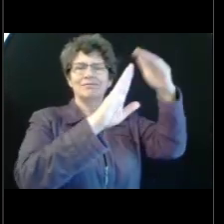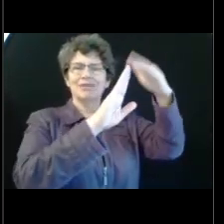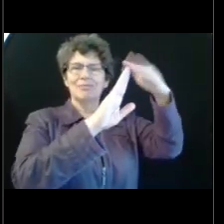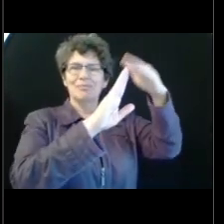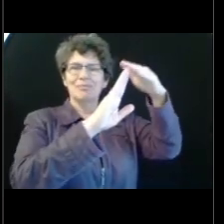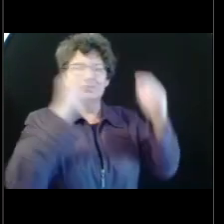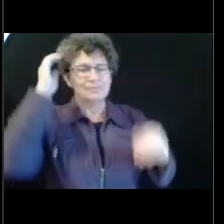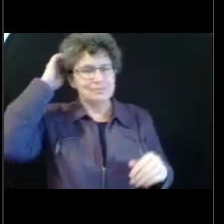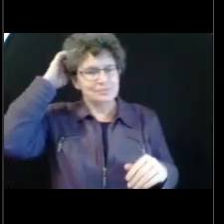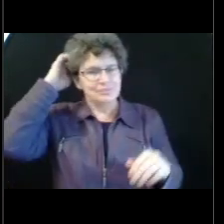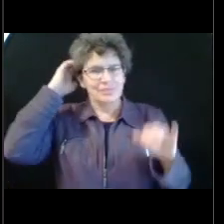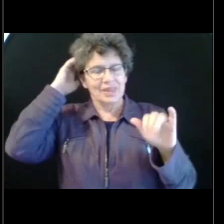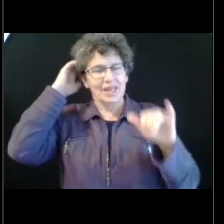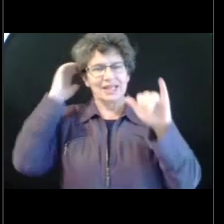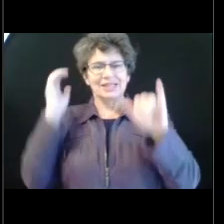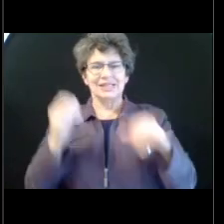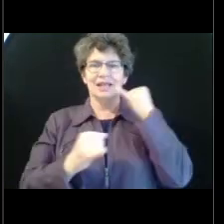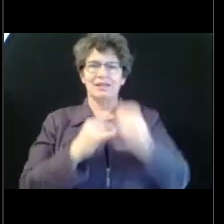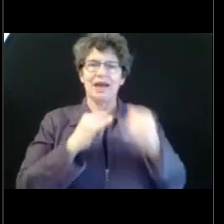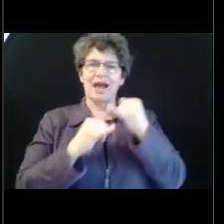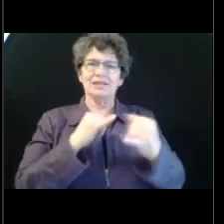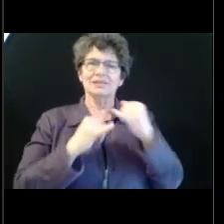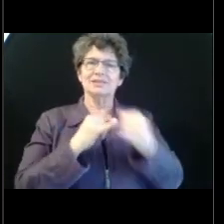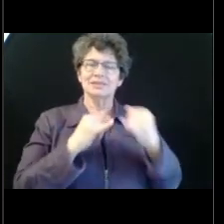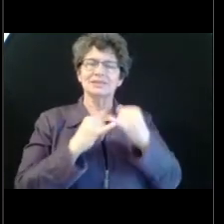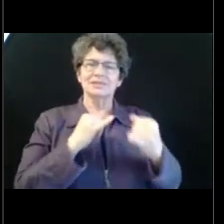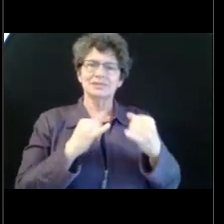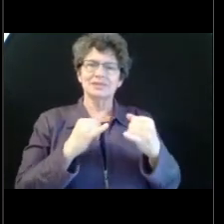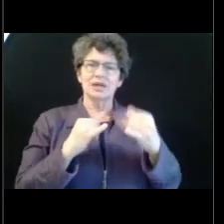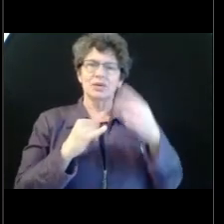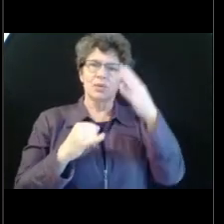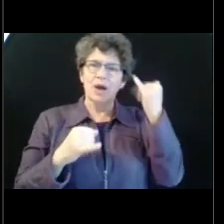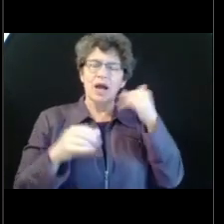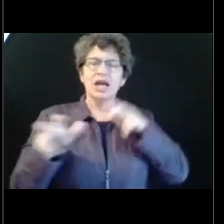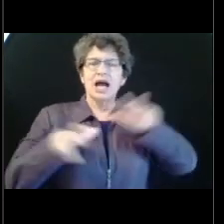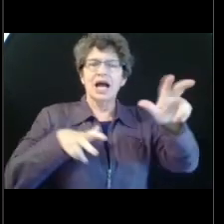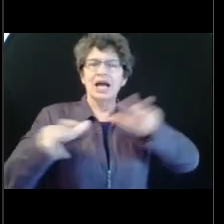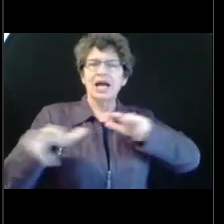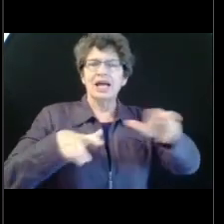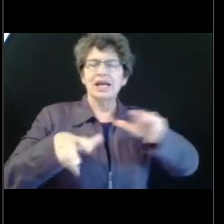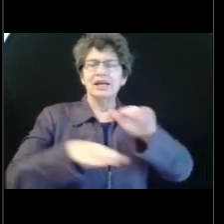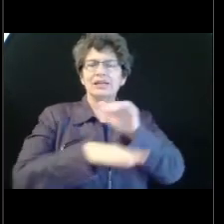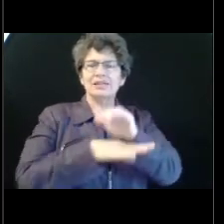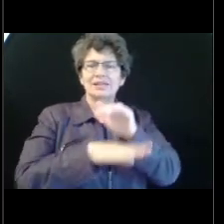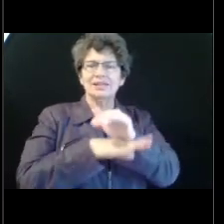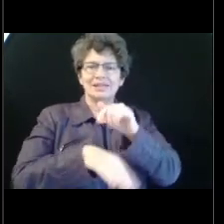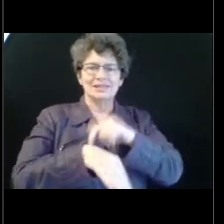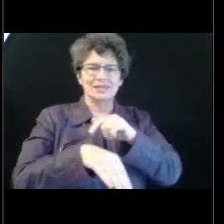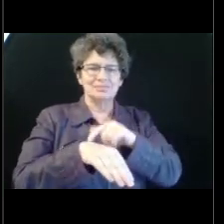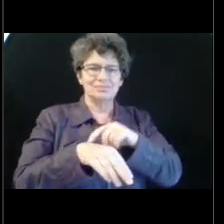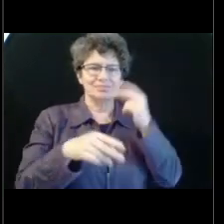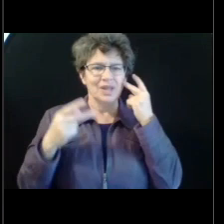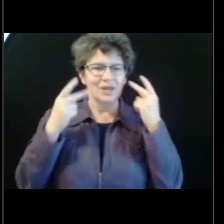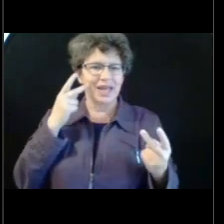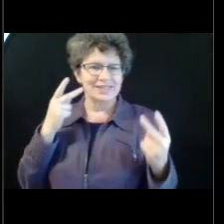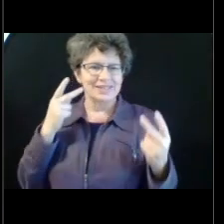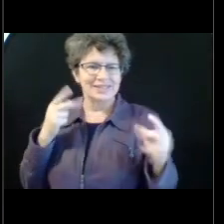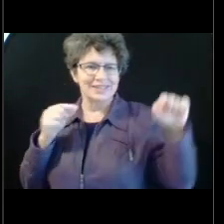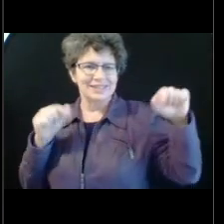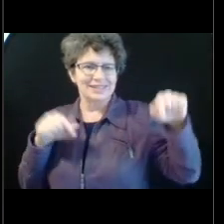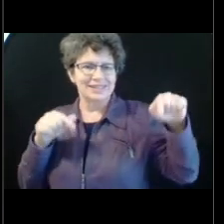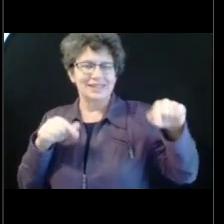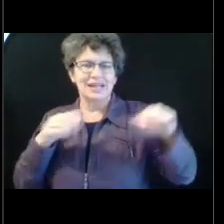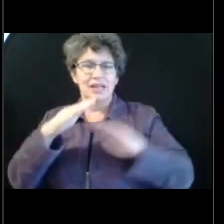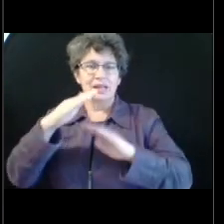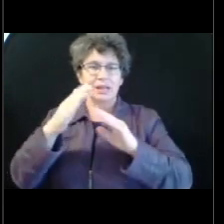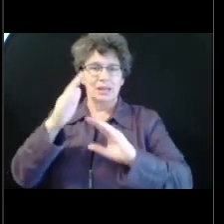to the very top, you hike at nighttime. At the bottom are Martin and Esther in their parkas. Please note